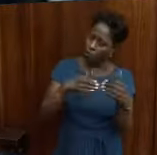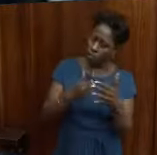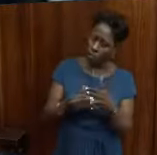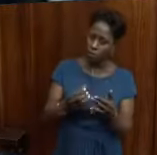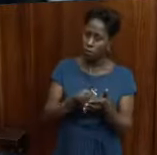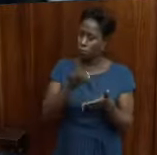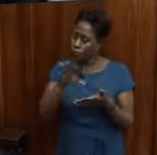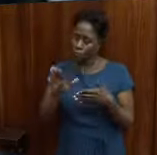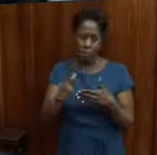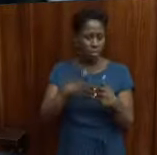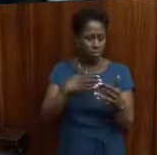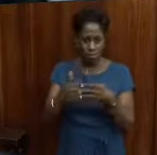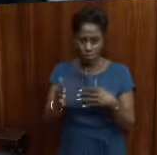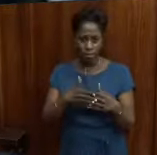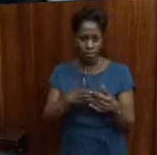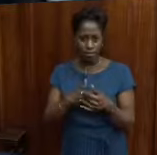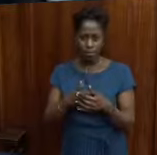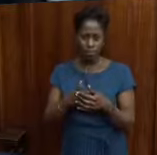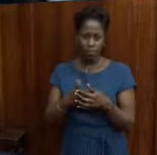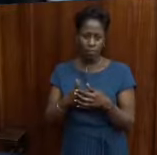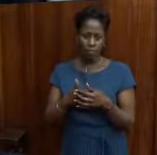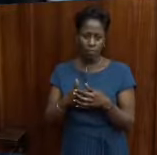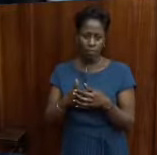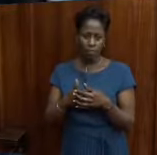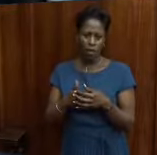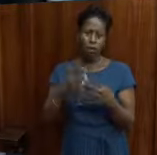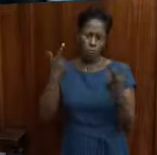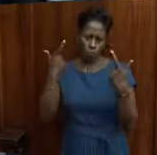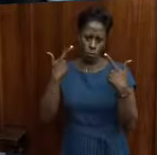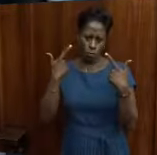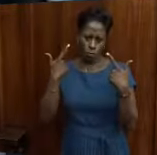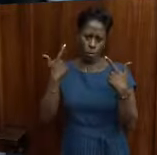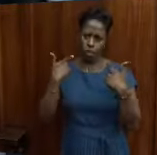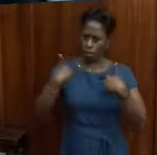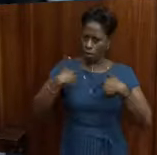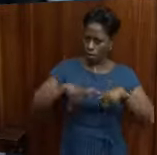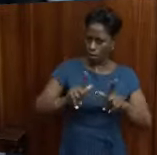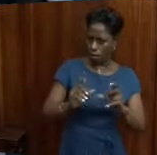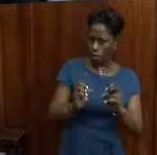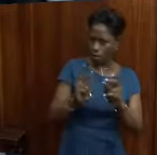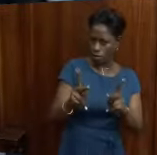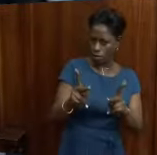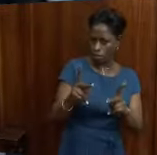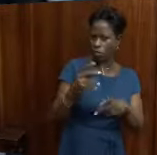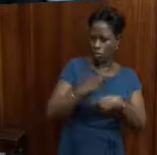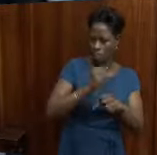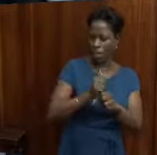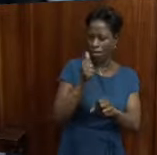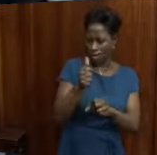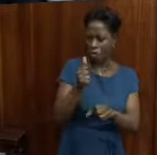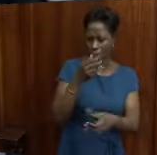become active participants in wealth creation and nation building. Mr.